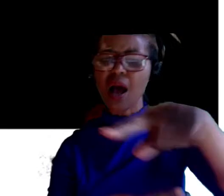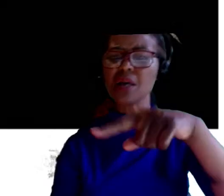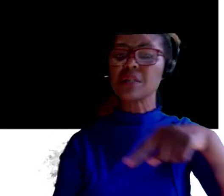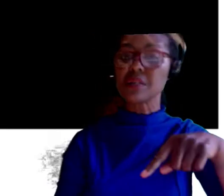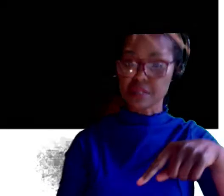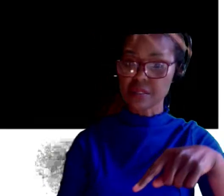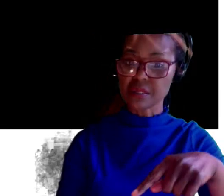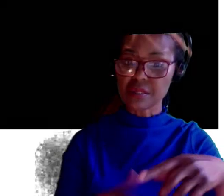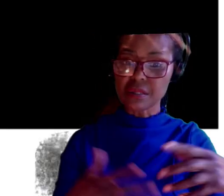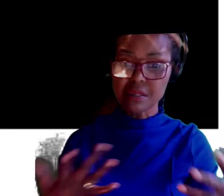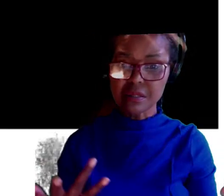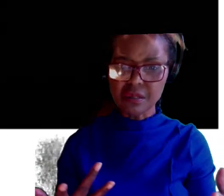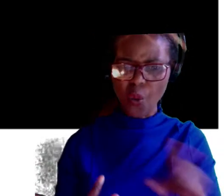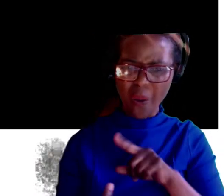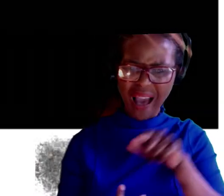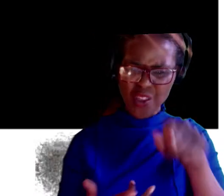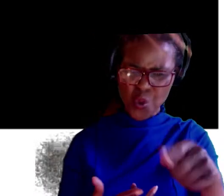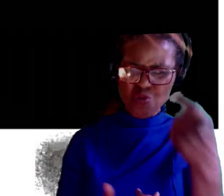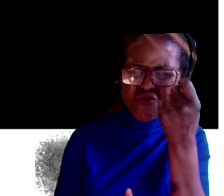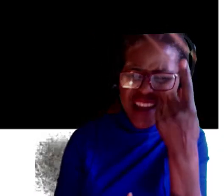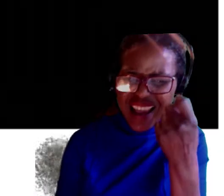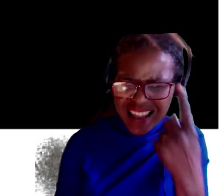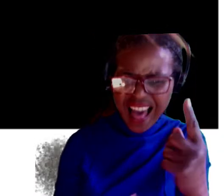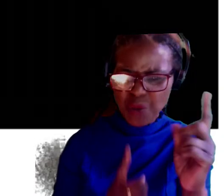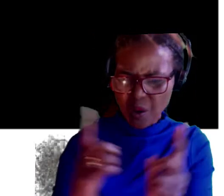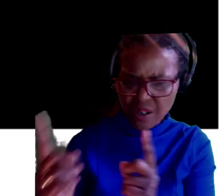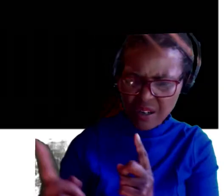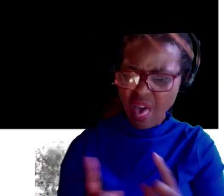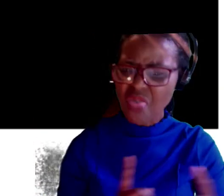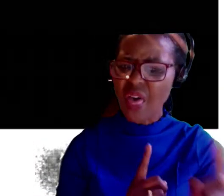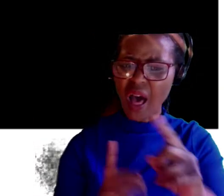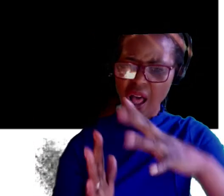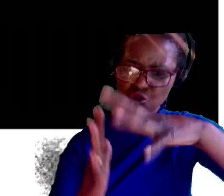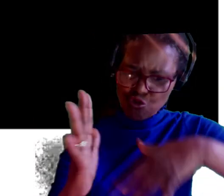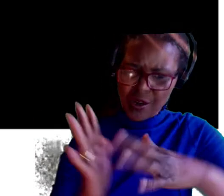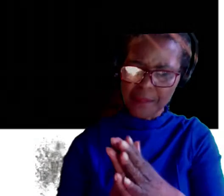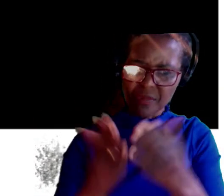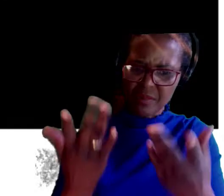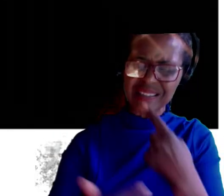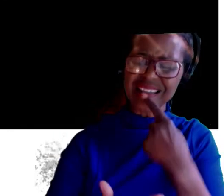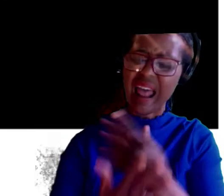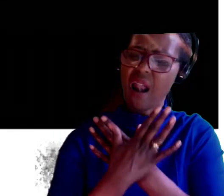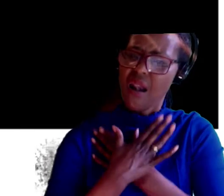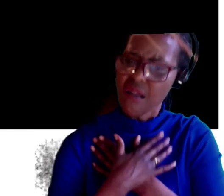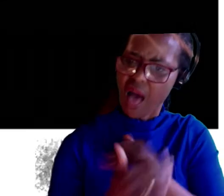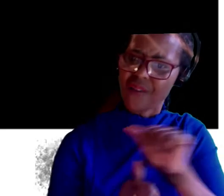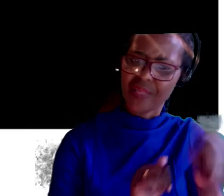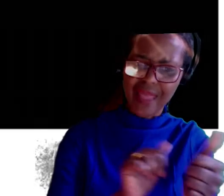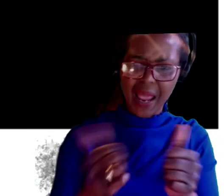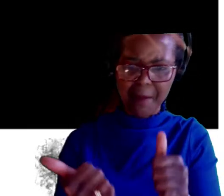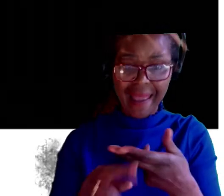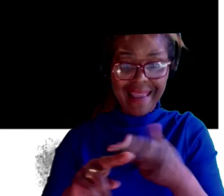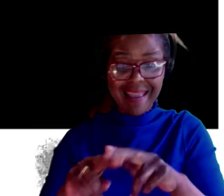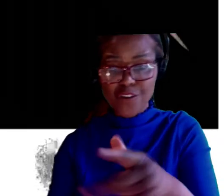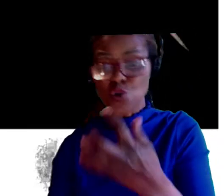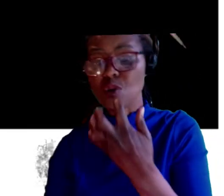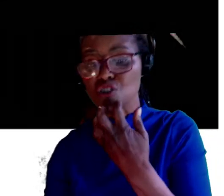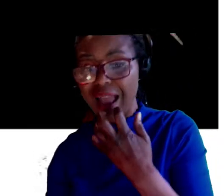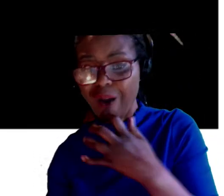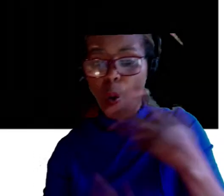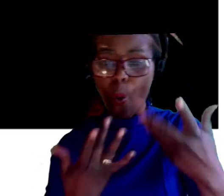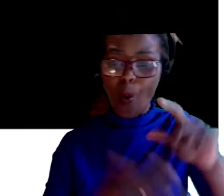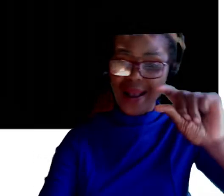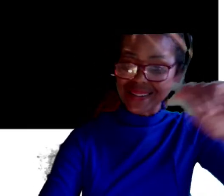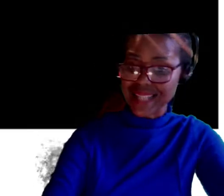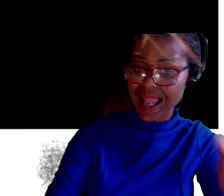folks realize with one another, like the scripture said, love thy neighbor? If you are Jewish or Italian,